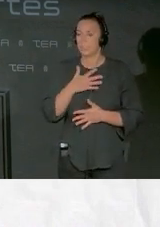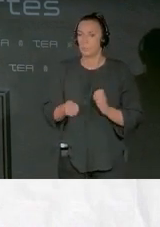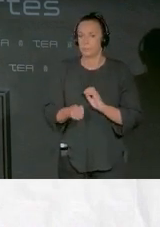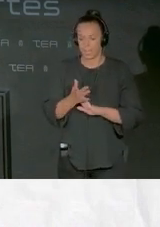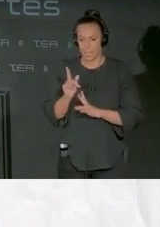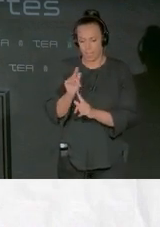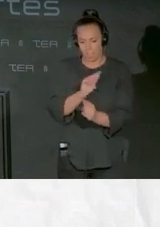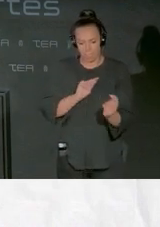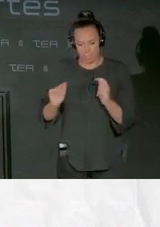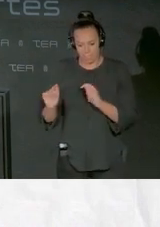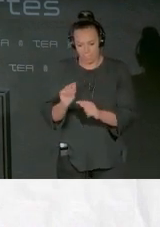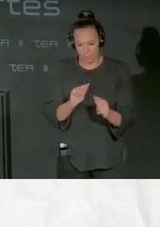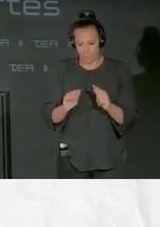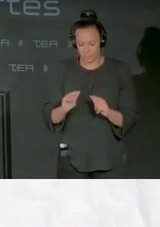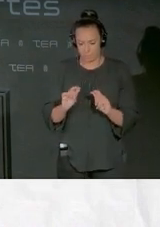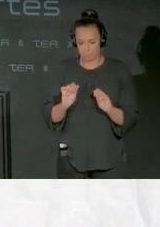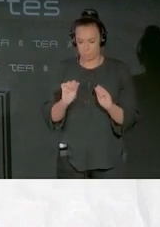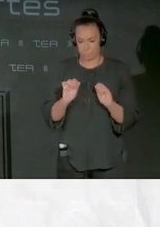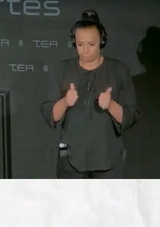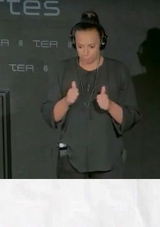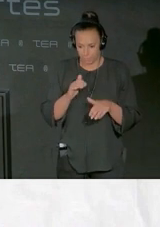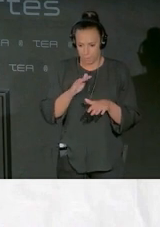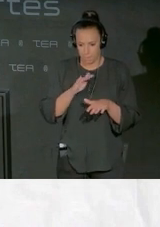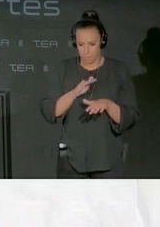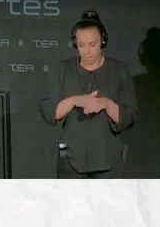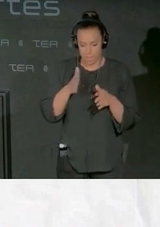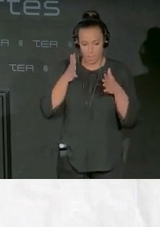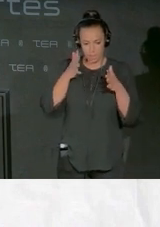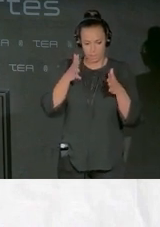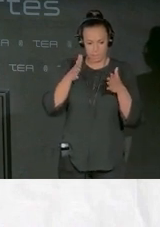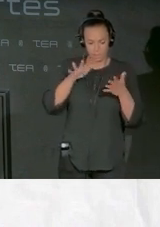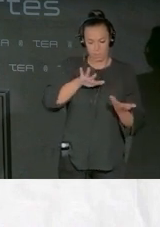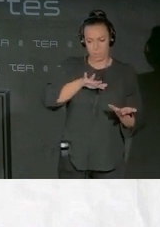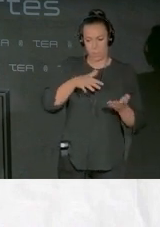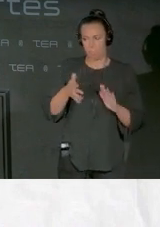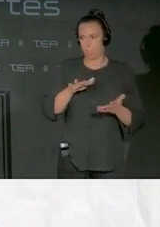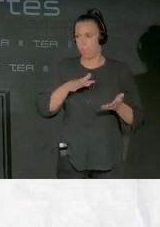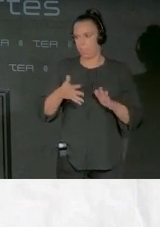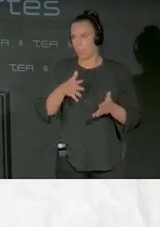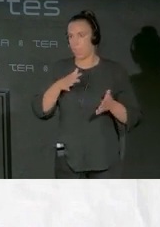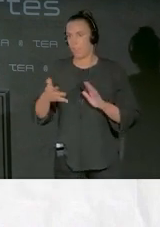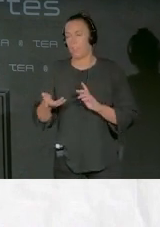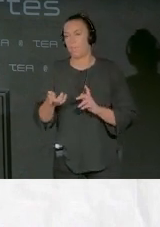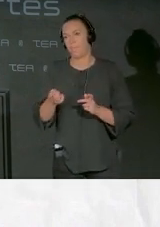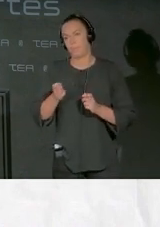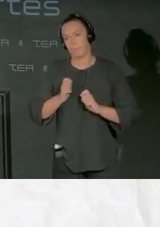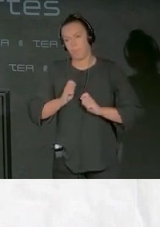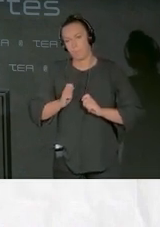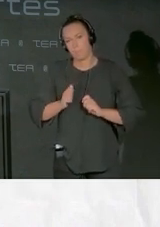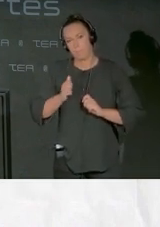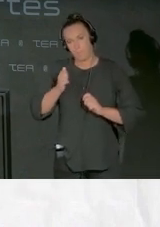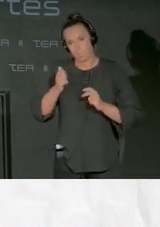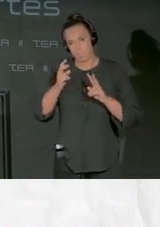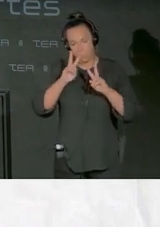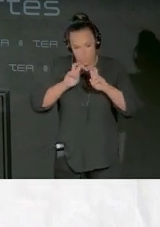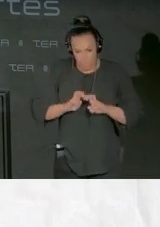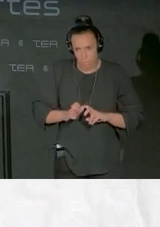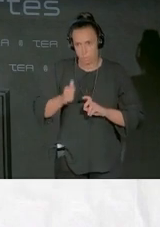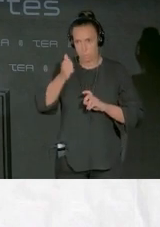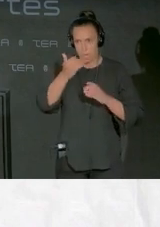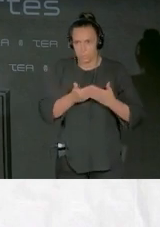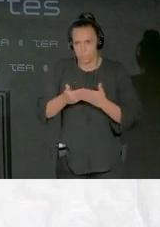develop and implement the recommendations and help, again, to further the research and knowledge. And we looked at